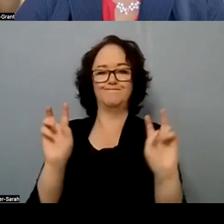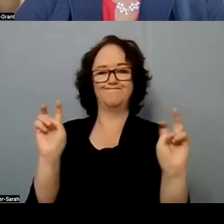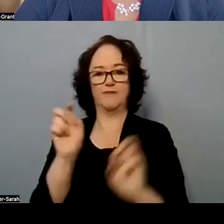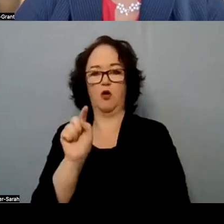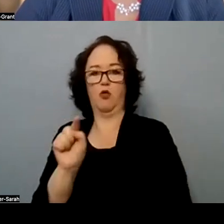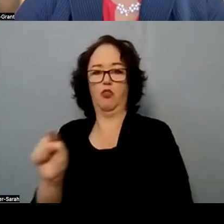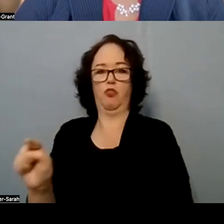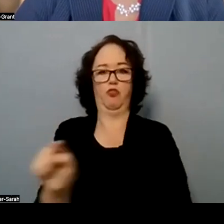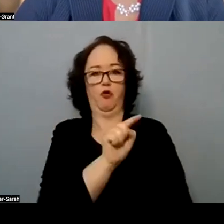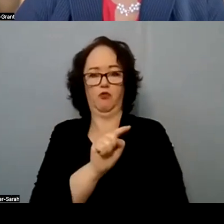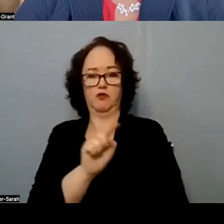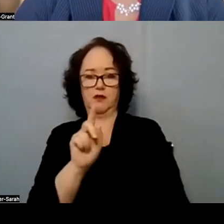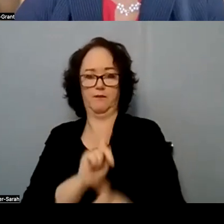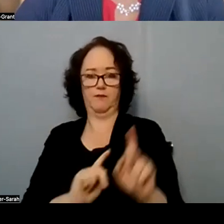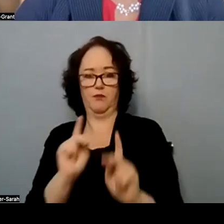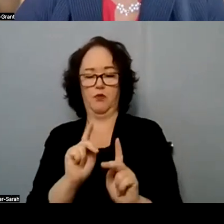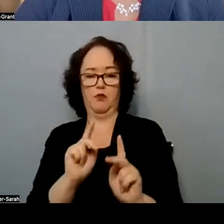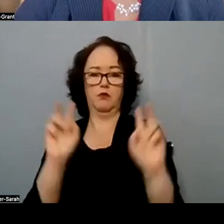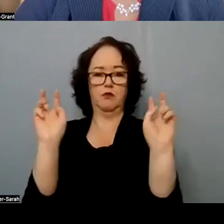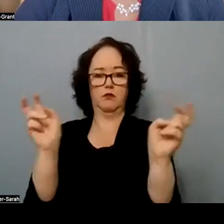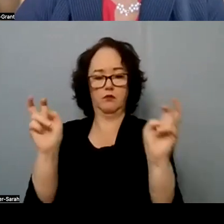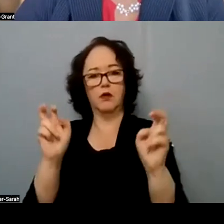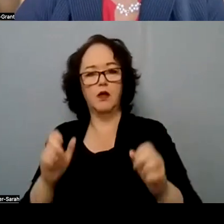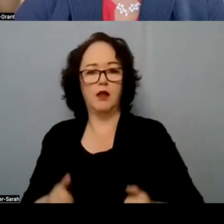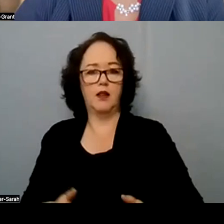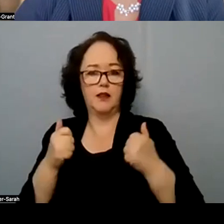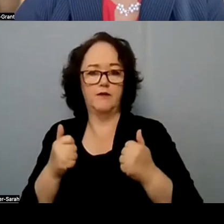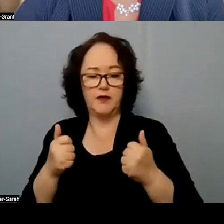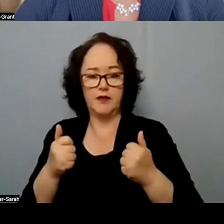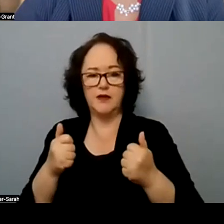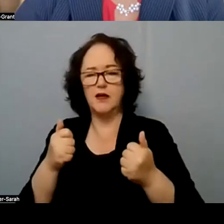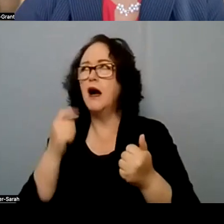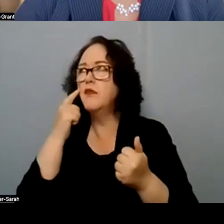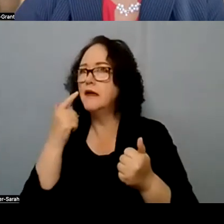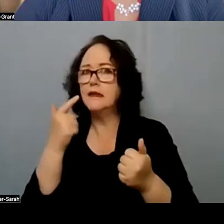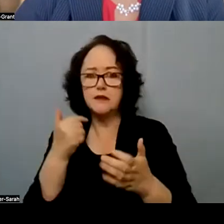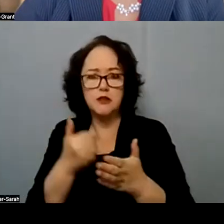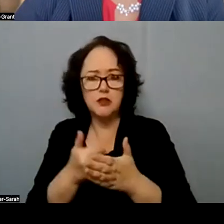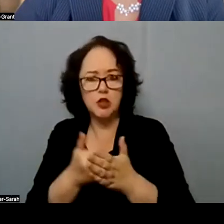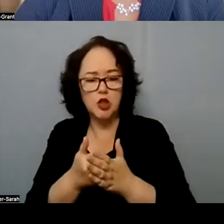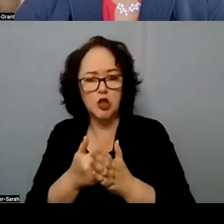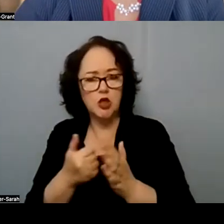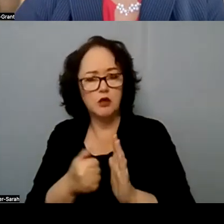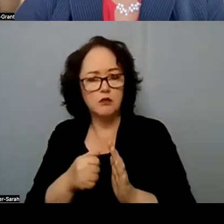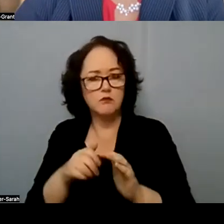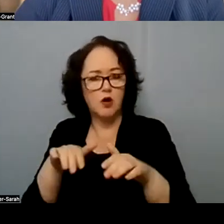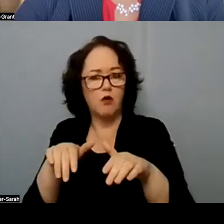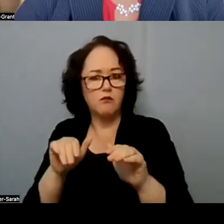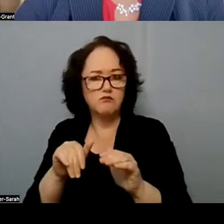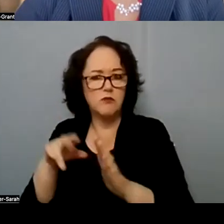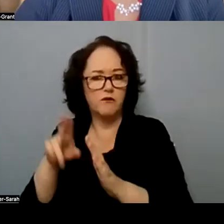living in this space next to, I think it was a funeral home. Now I could talk about that for a while, but I'm not going to. I'm just going to